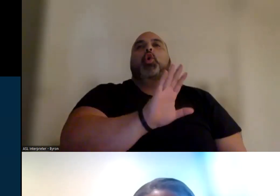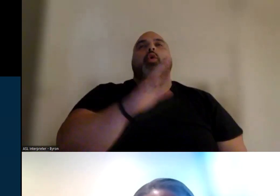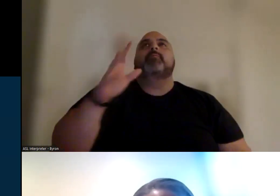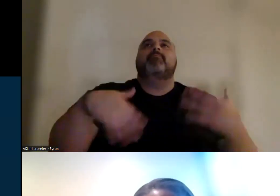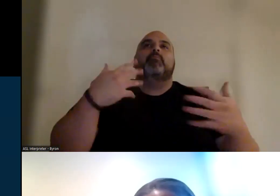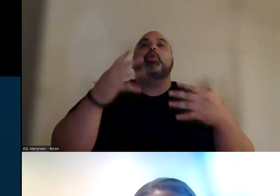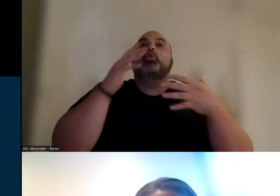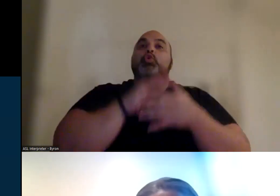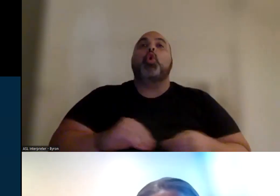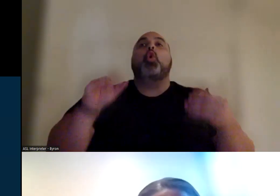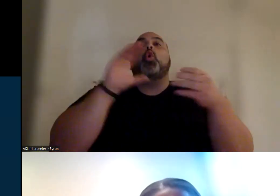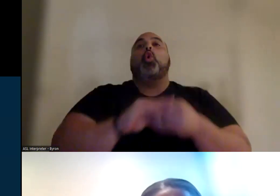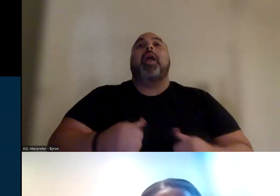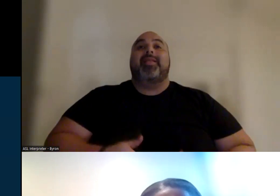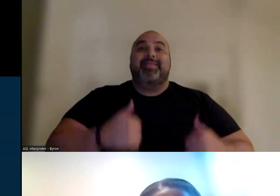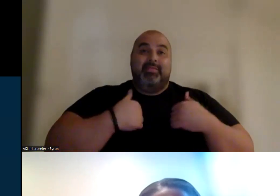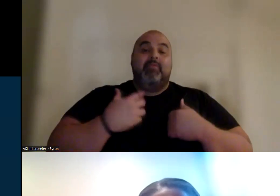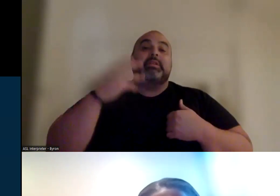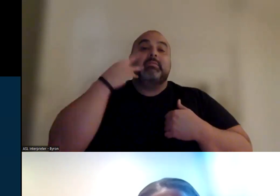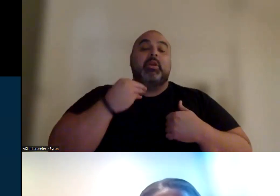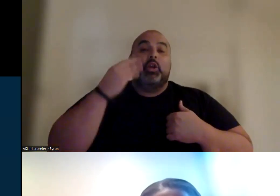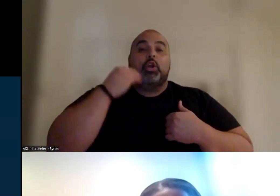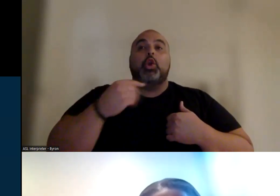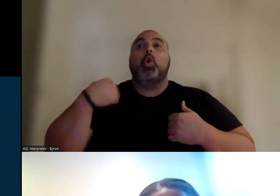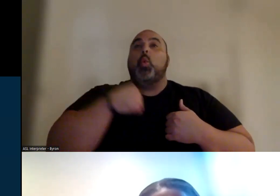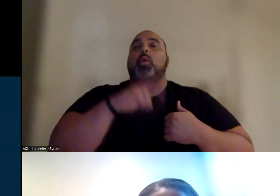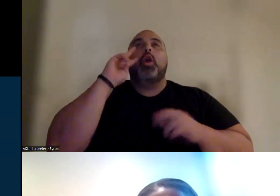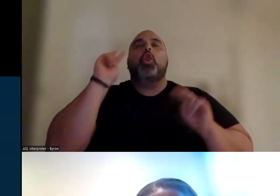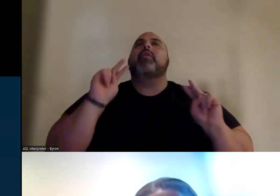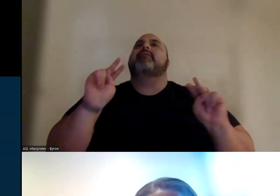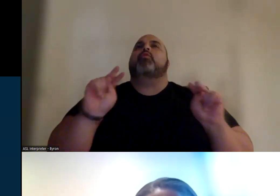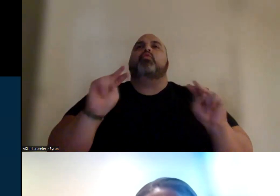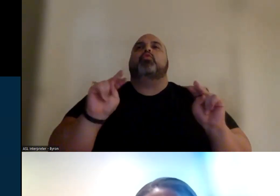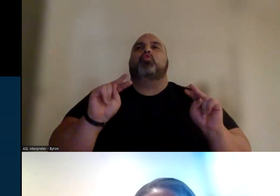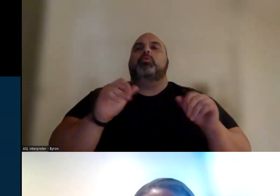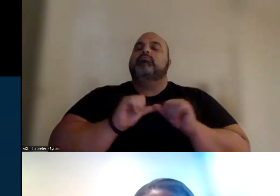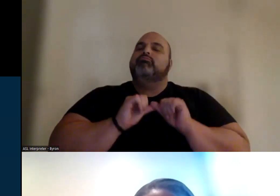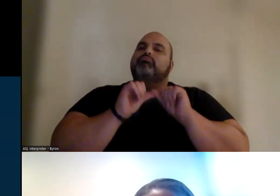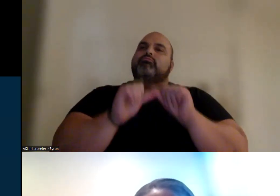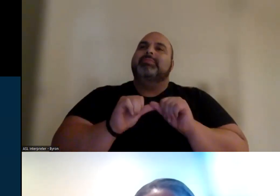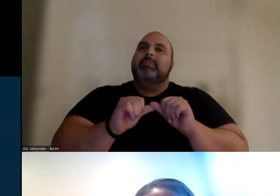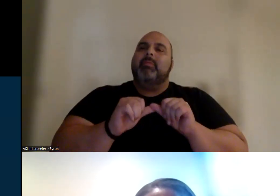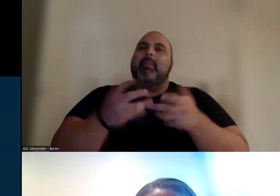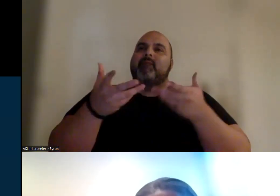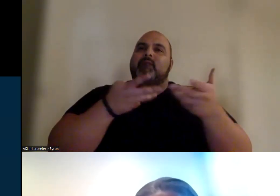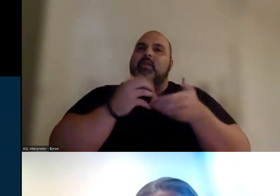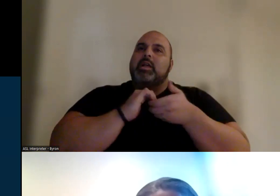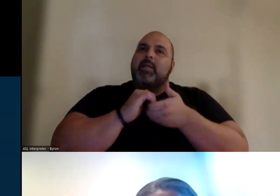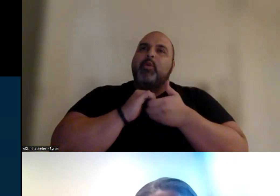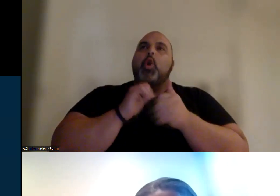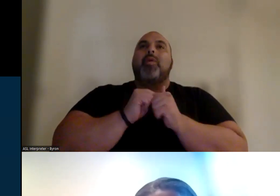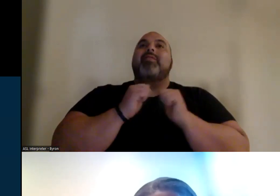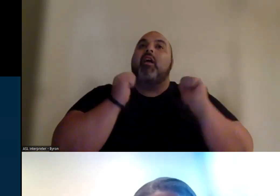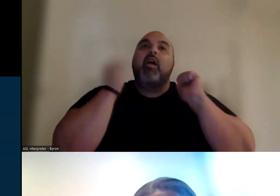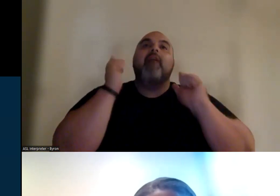stories and lived experiences. We look forward to continued collaboration with everyone